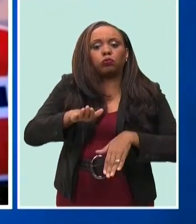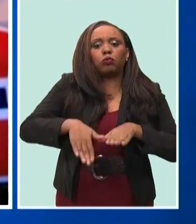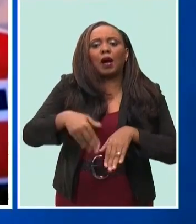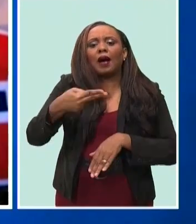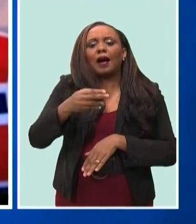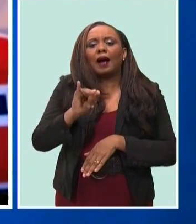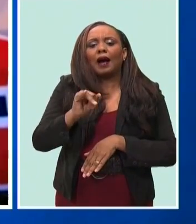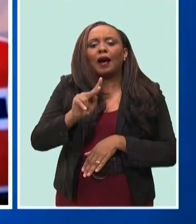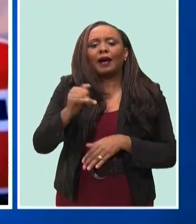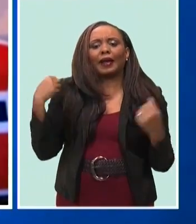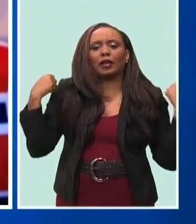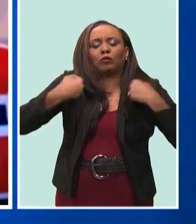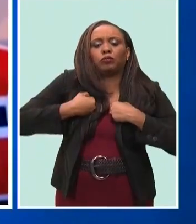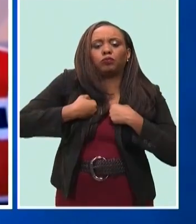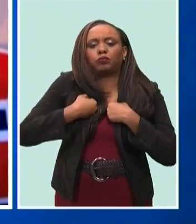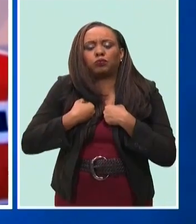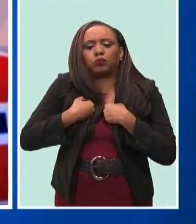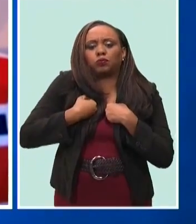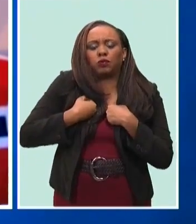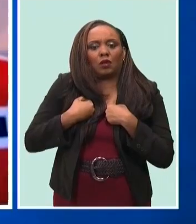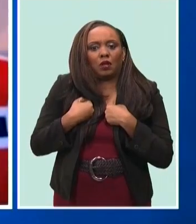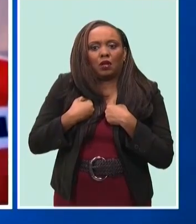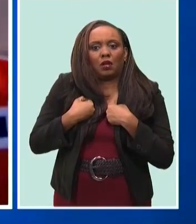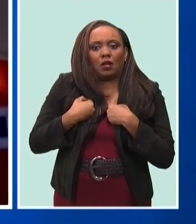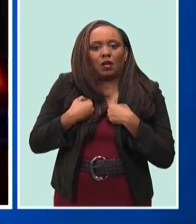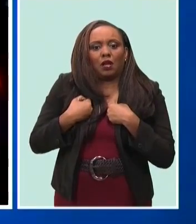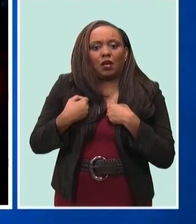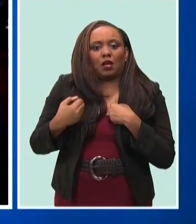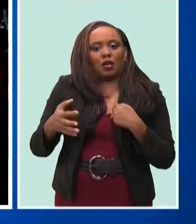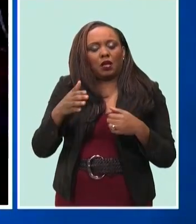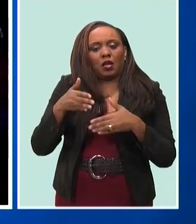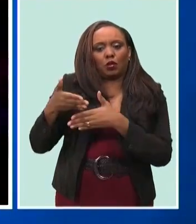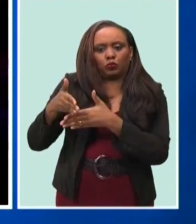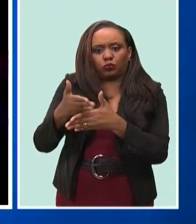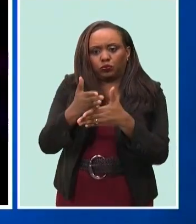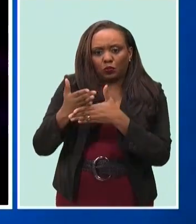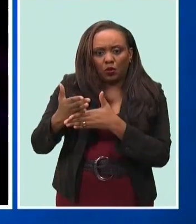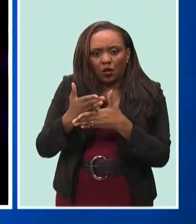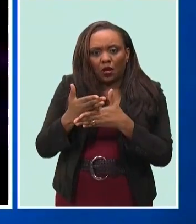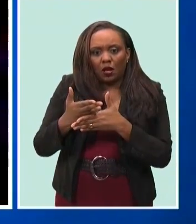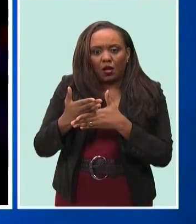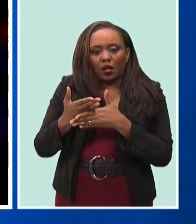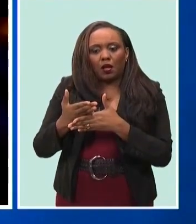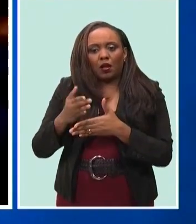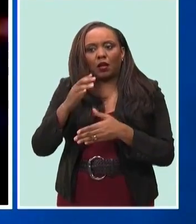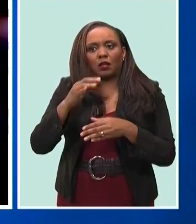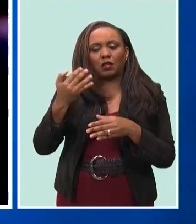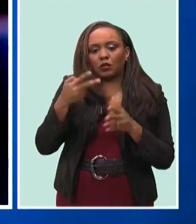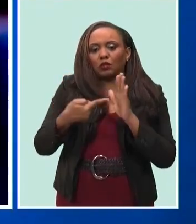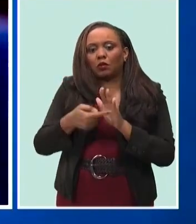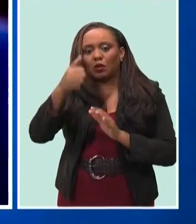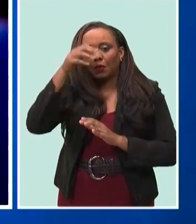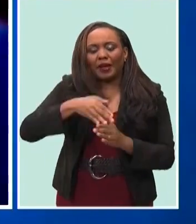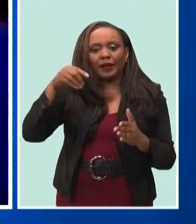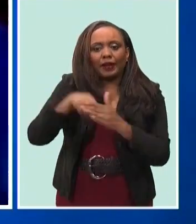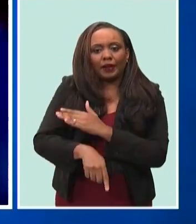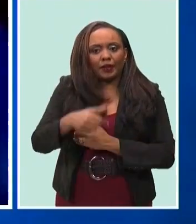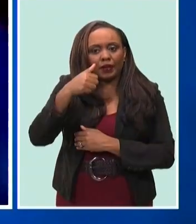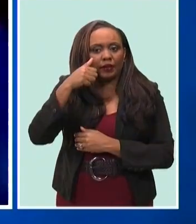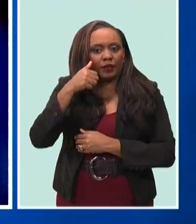have spoken out against sharing the footage, but to no avail. It was distributed widely on social media and even forwarded to